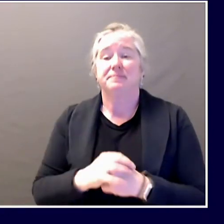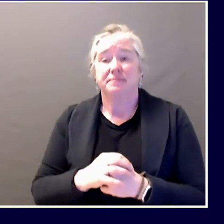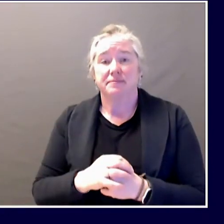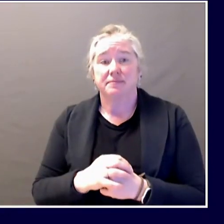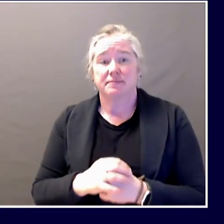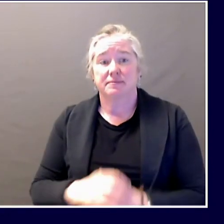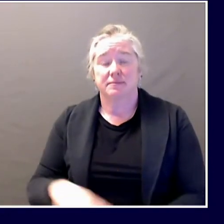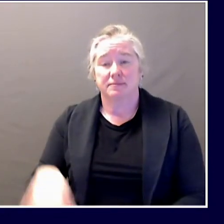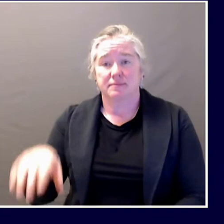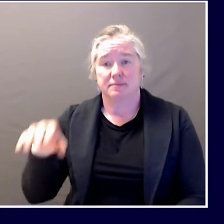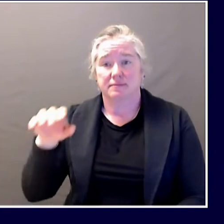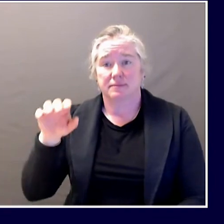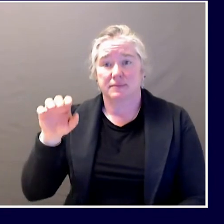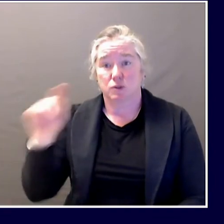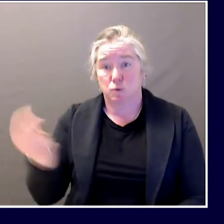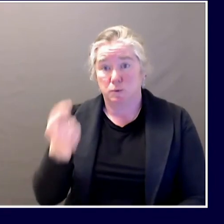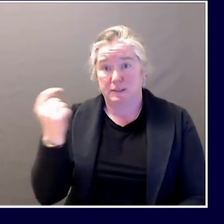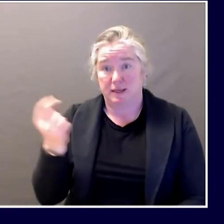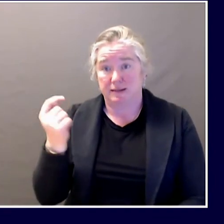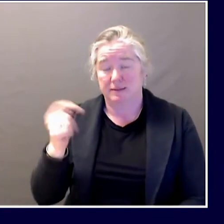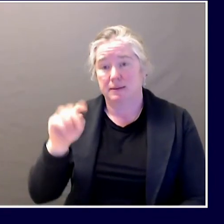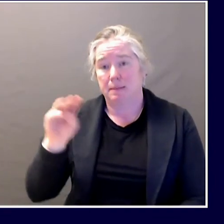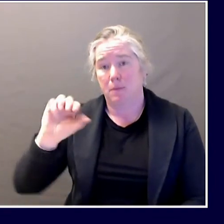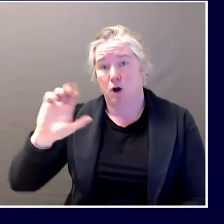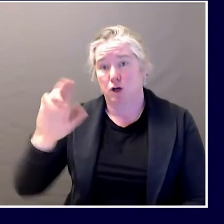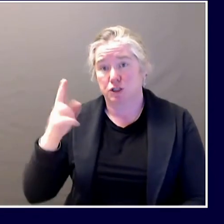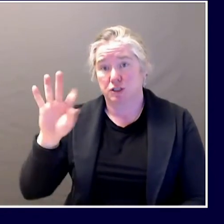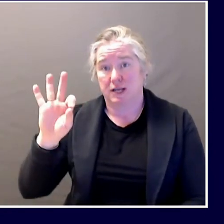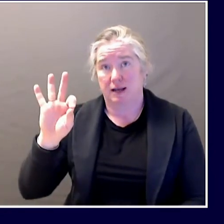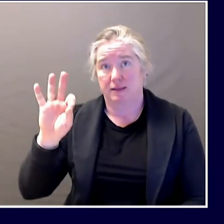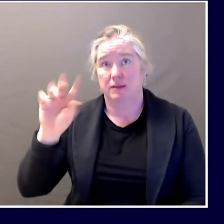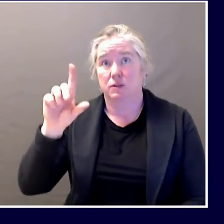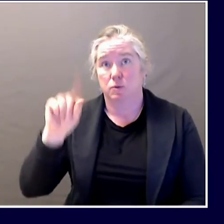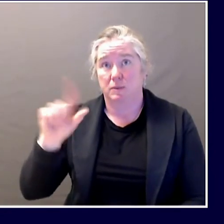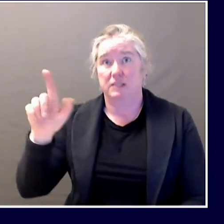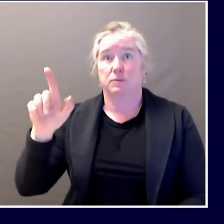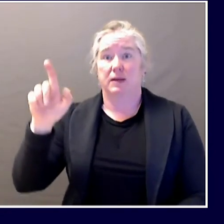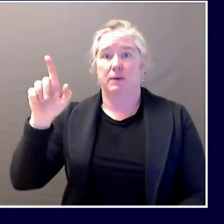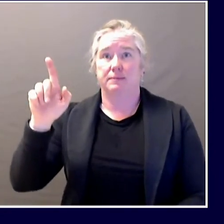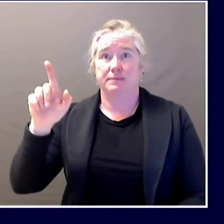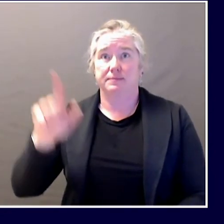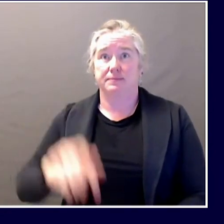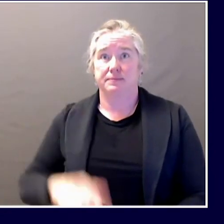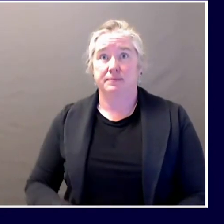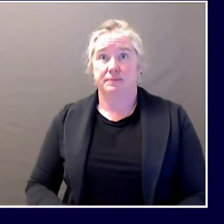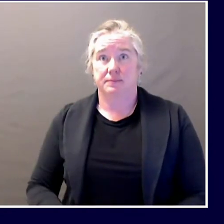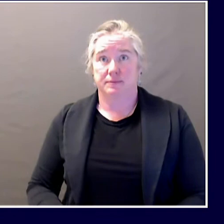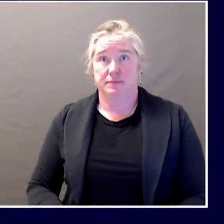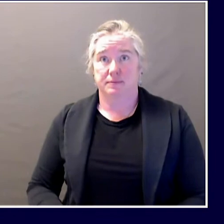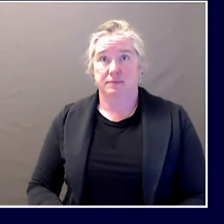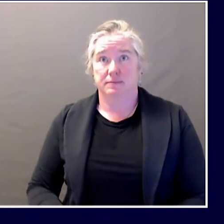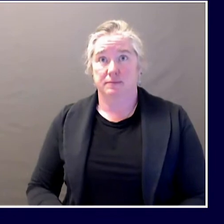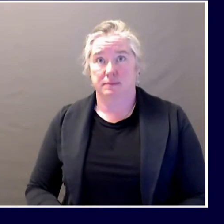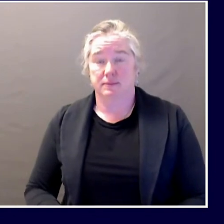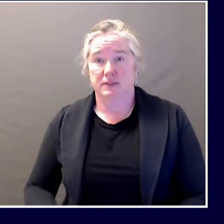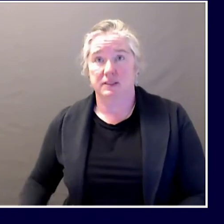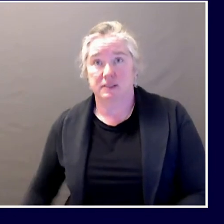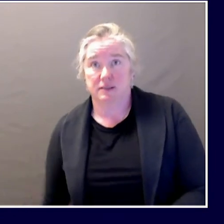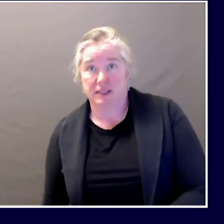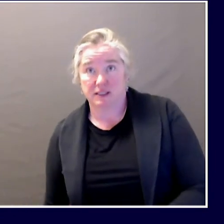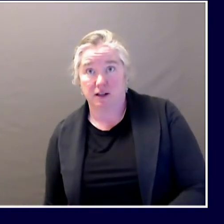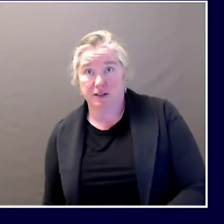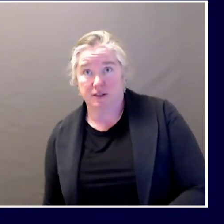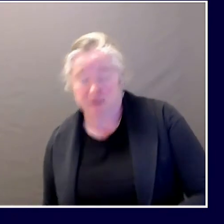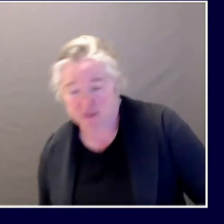Maine for today, Tuesday, March 9th, 2021. I'll start by providing an update on where we are